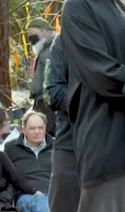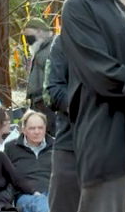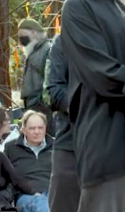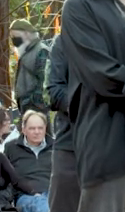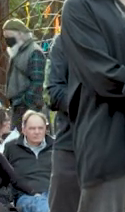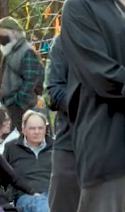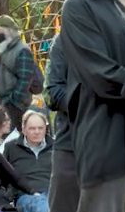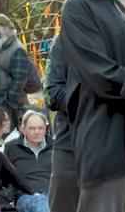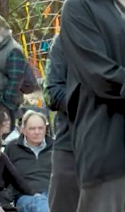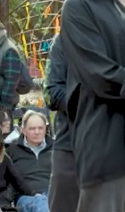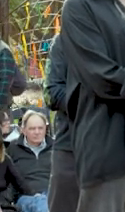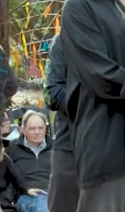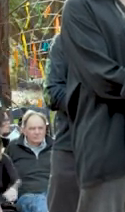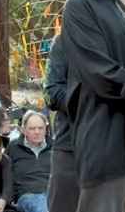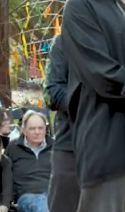Marianne Pchechik,